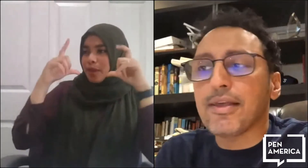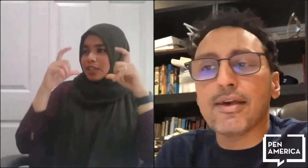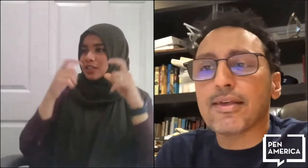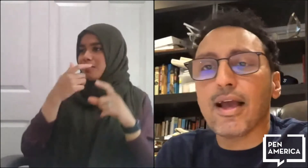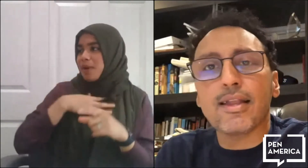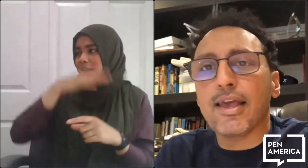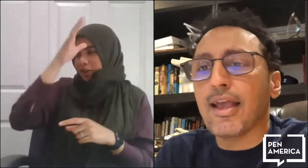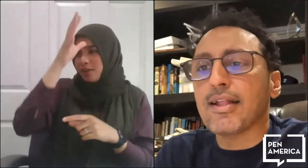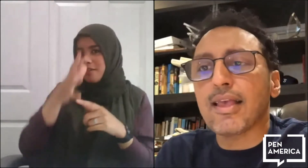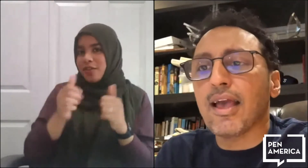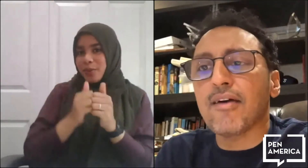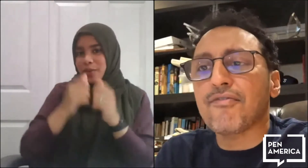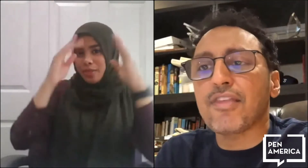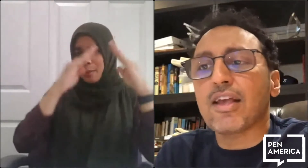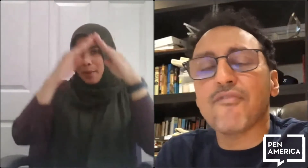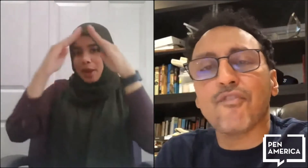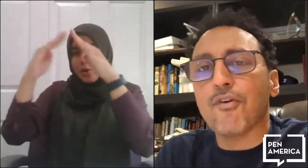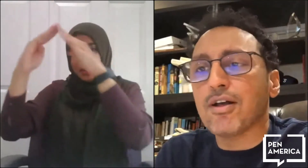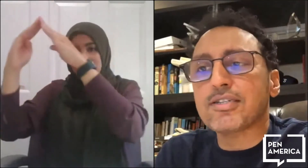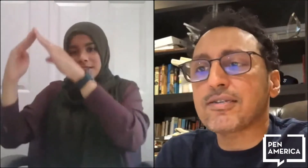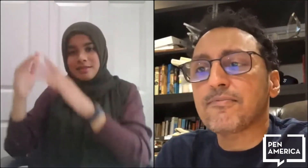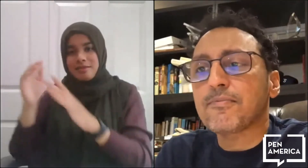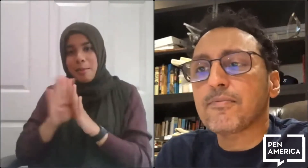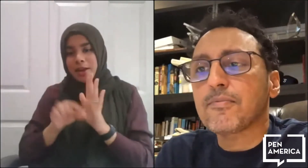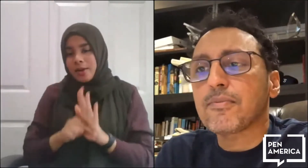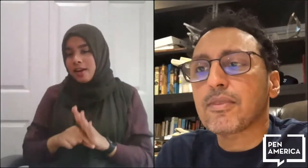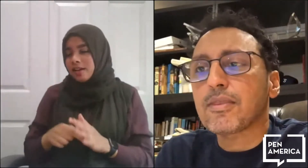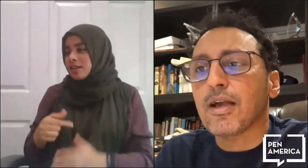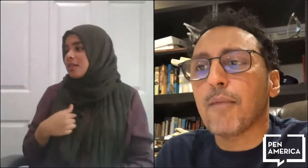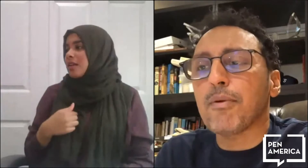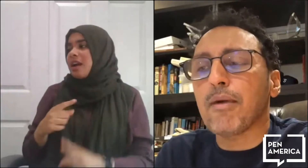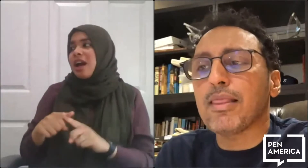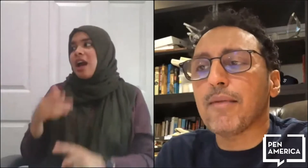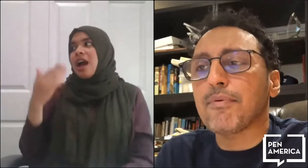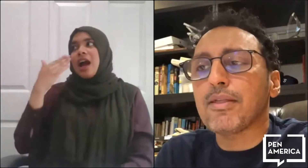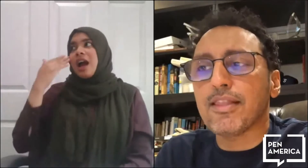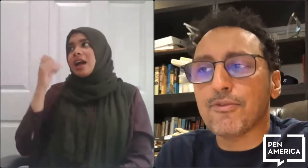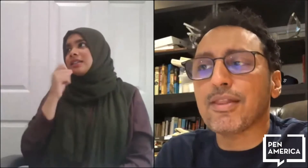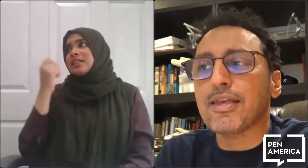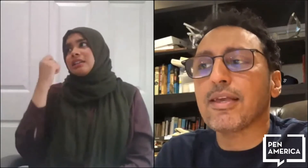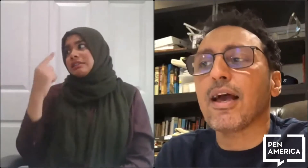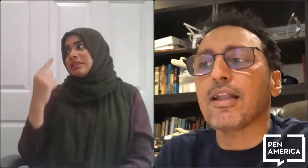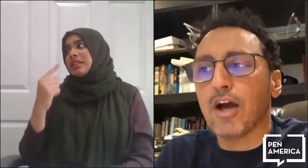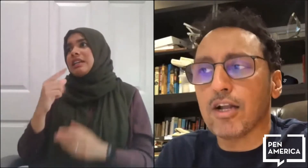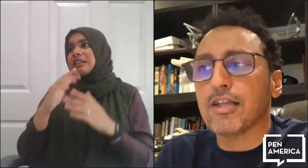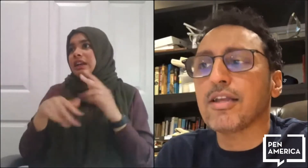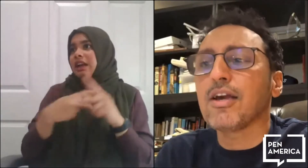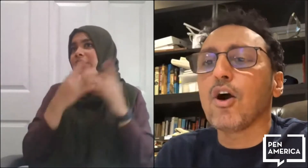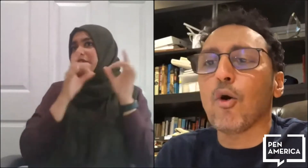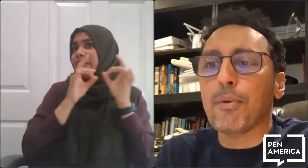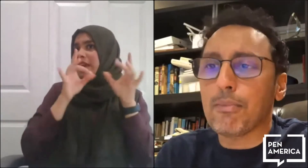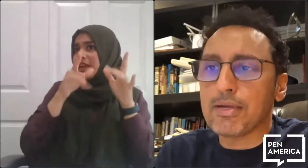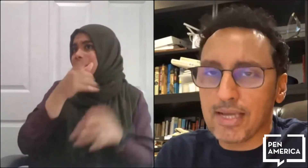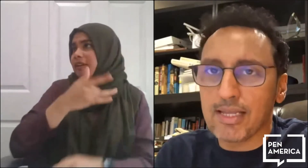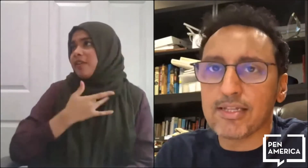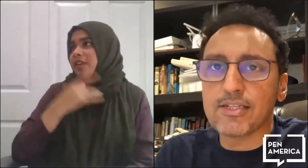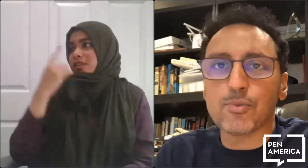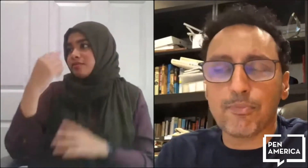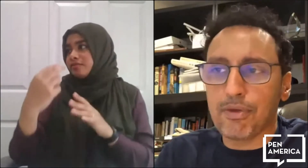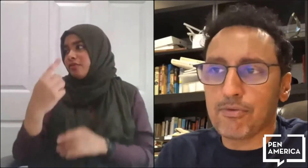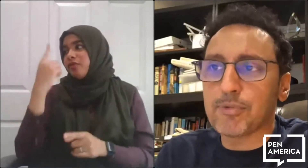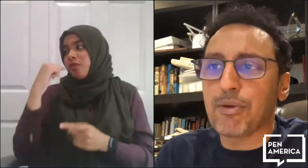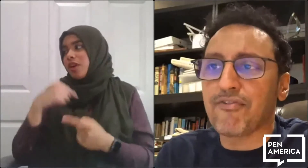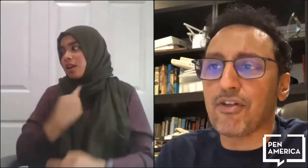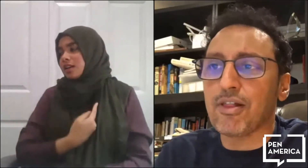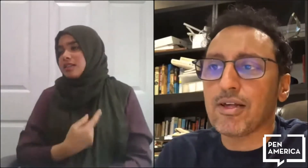no idea the kind of hate they got for us. I bit my lip, literally, and nodded, hoping my silence